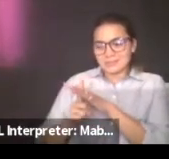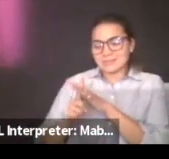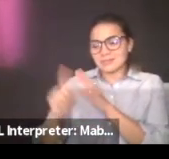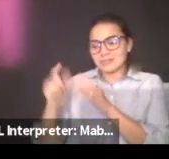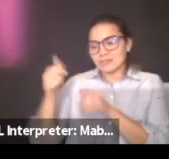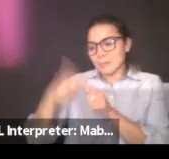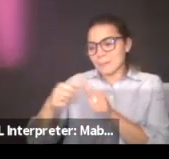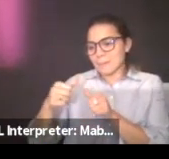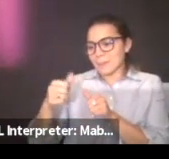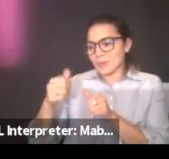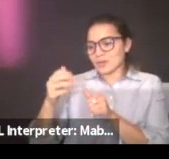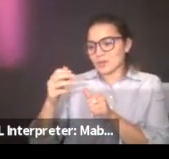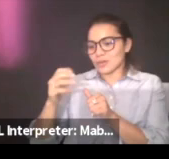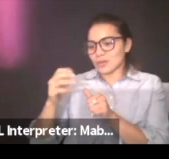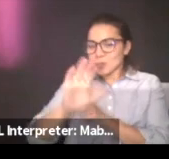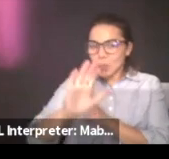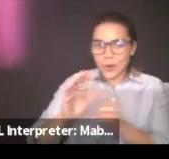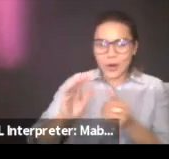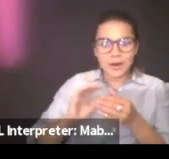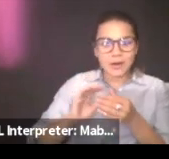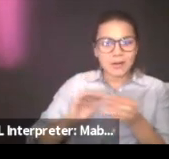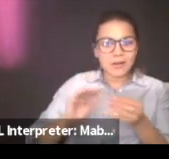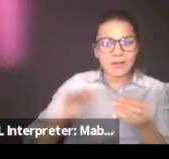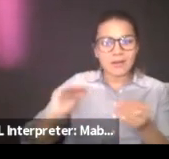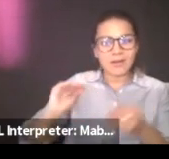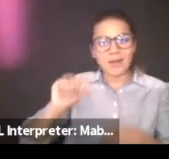being able to share what a vision looks like